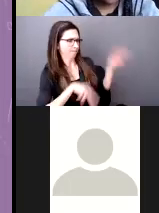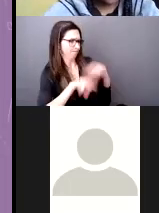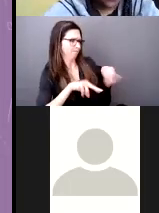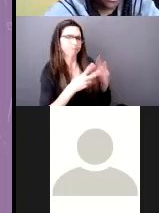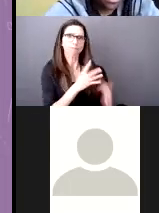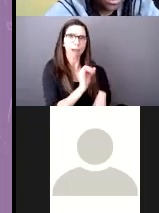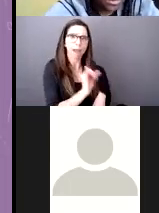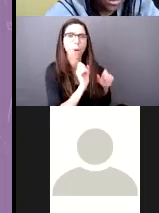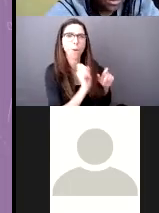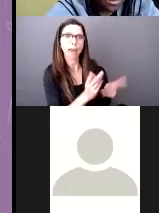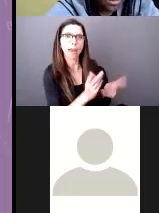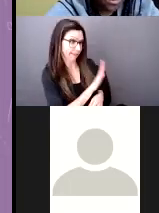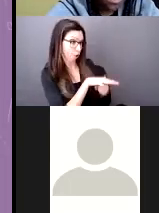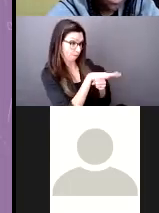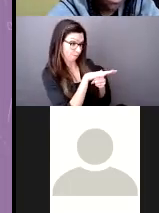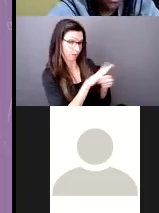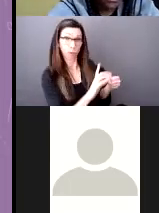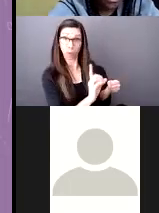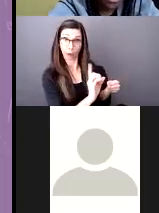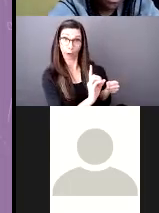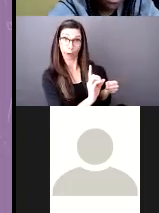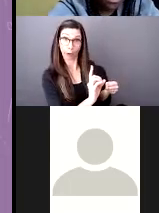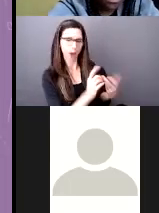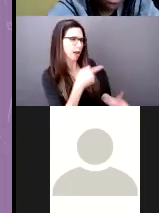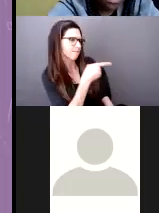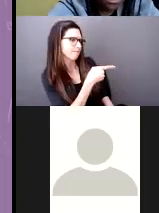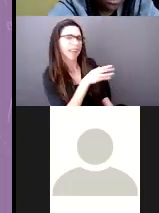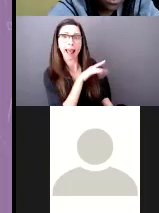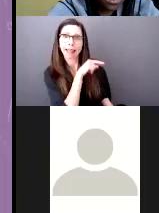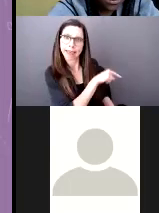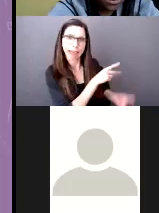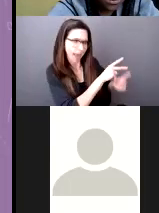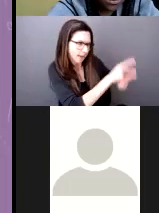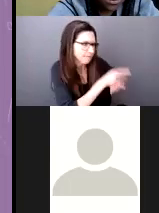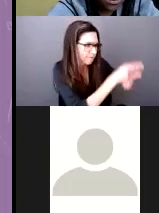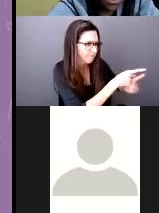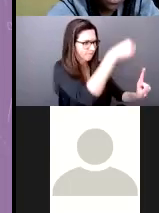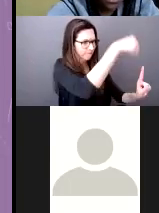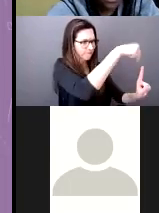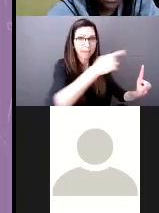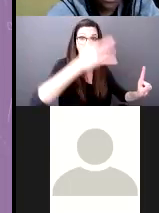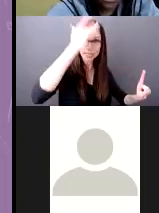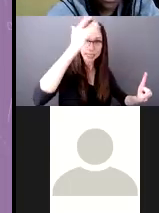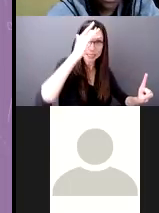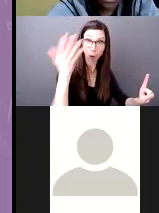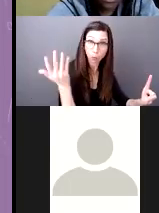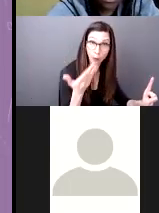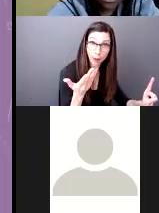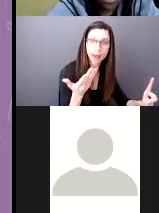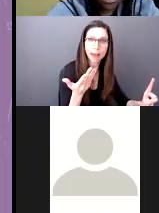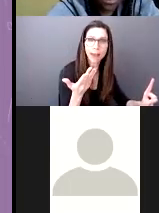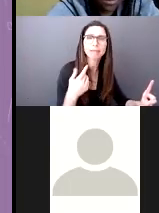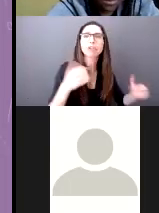on what the nature of the illness that the person has, and then connecting to